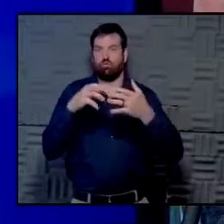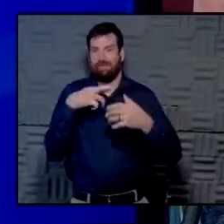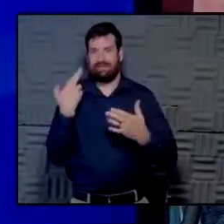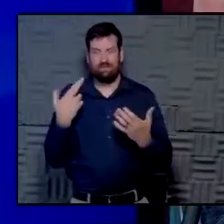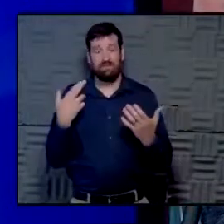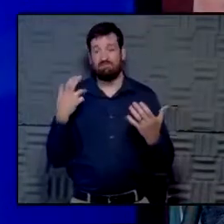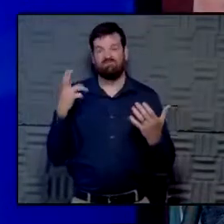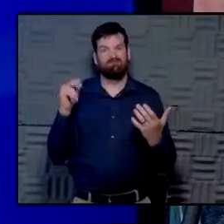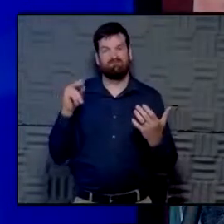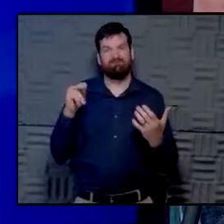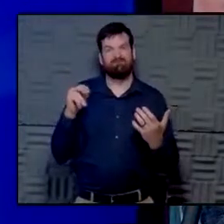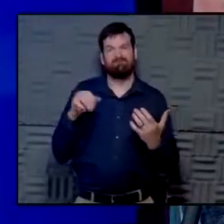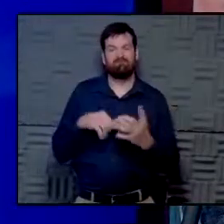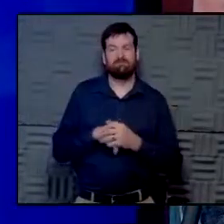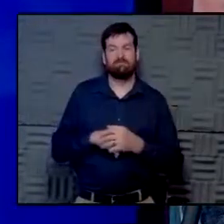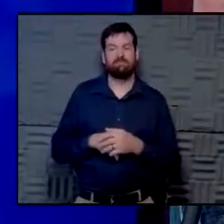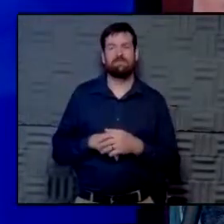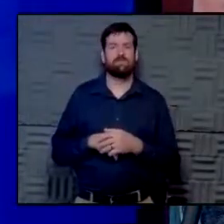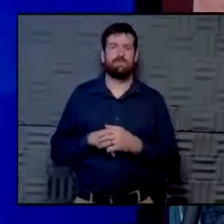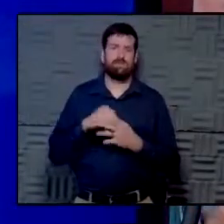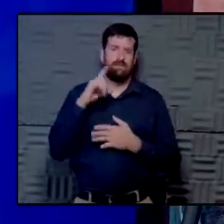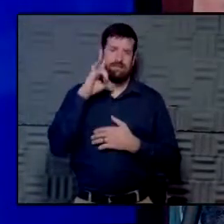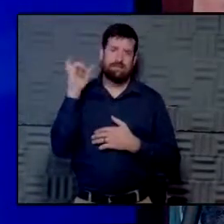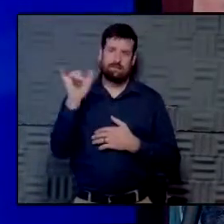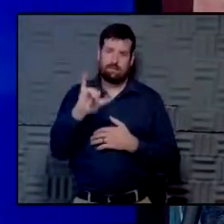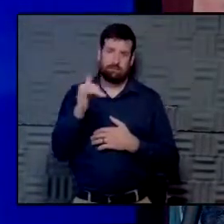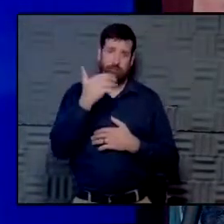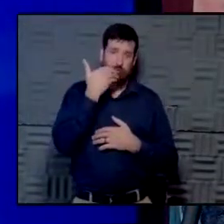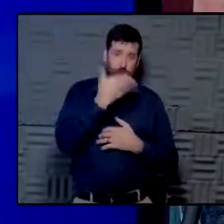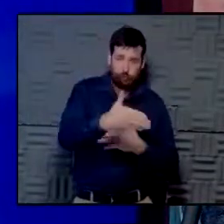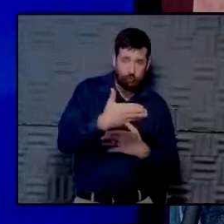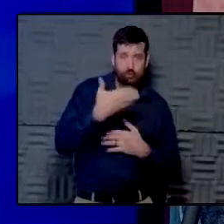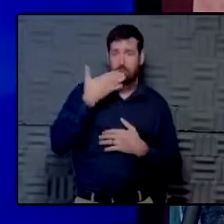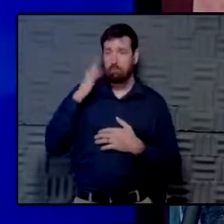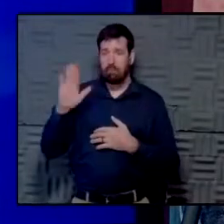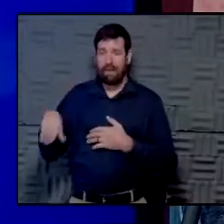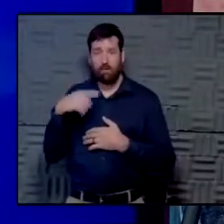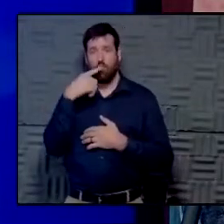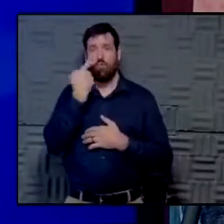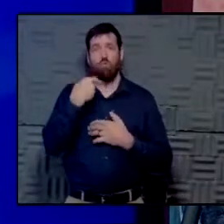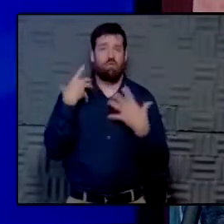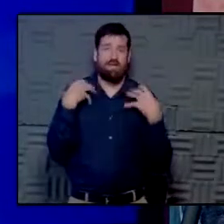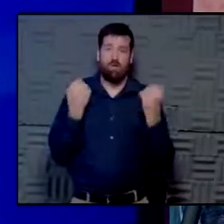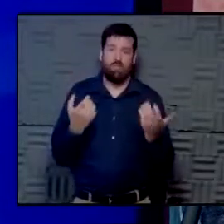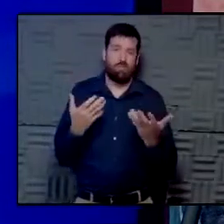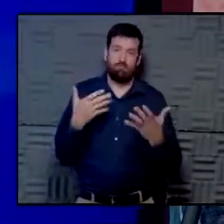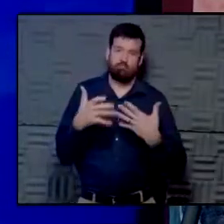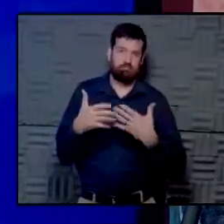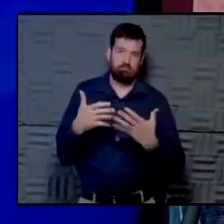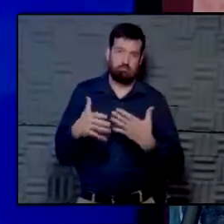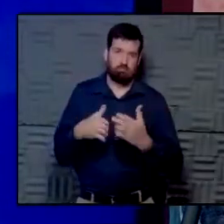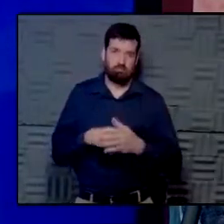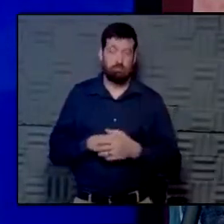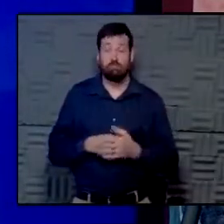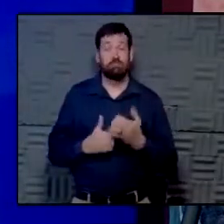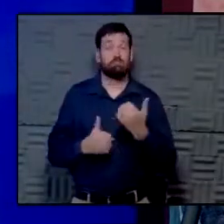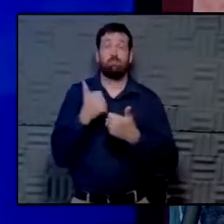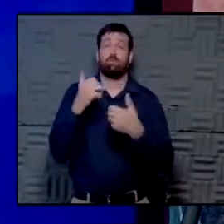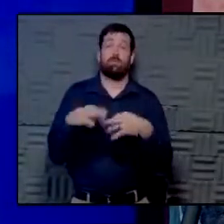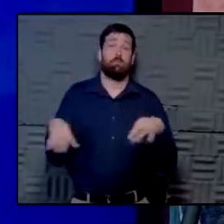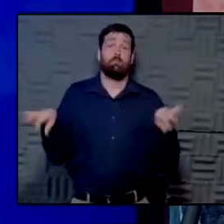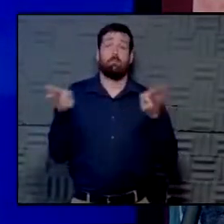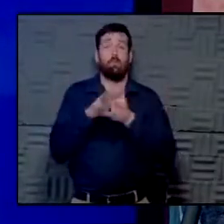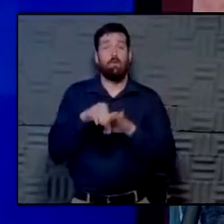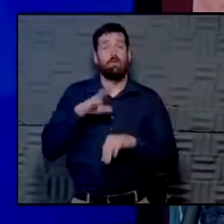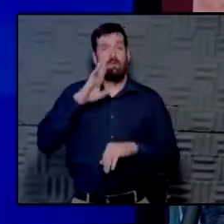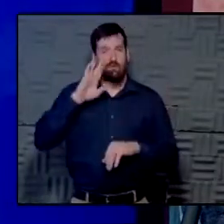I think that transmission dynamic is the same whether you have good oral health or poor oral health. I think it's, the key component of that is